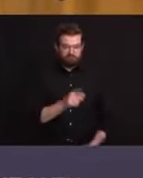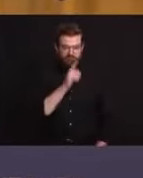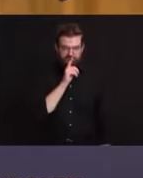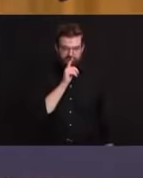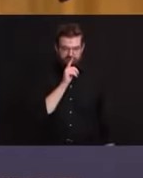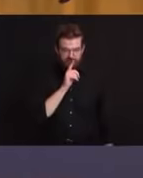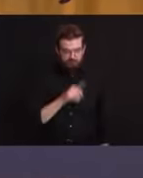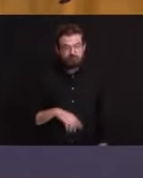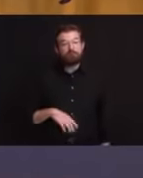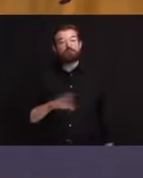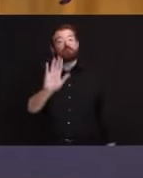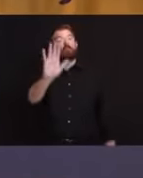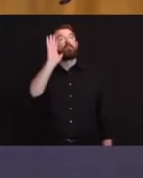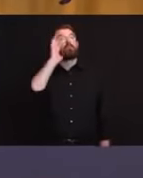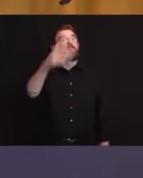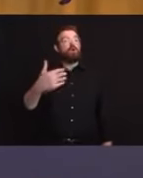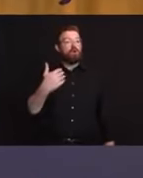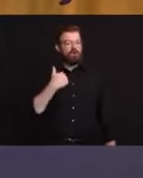just can't tell you when.